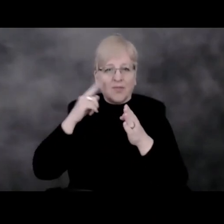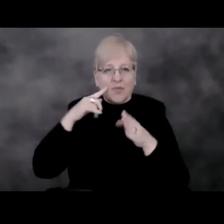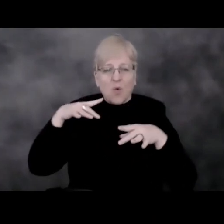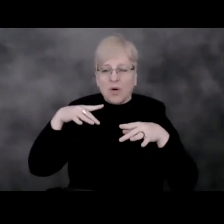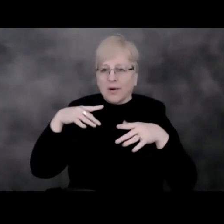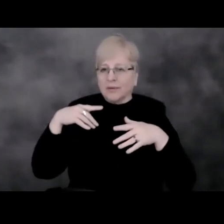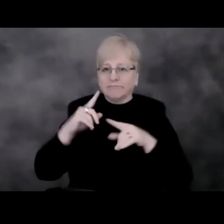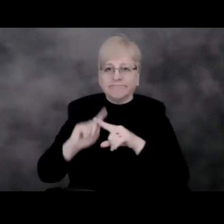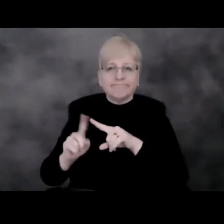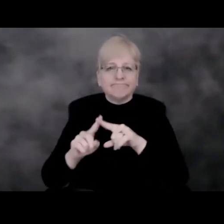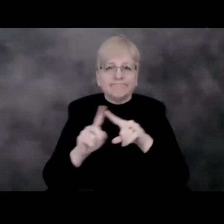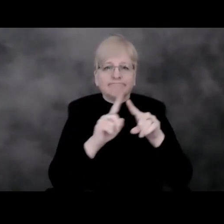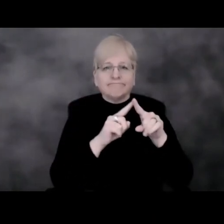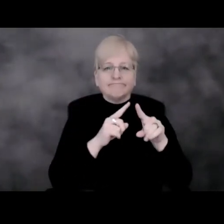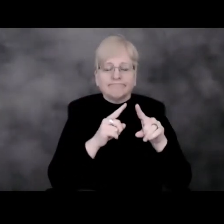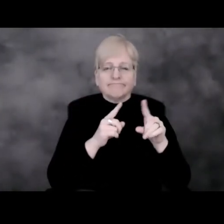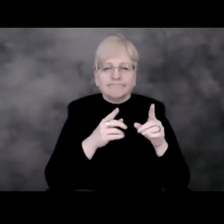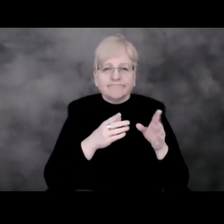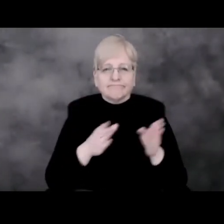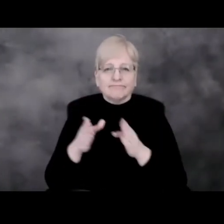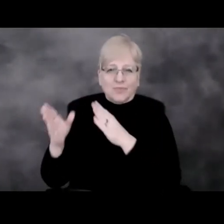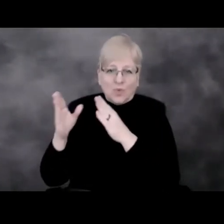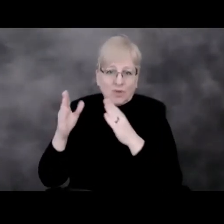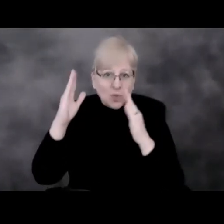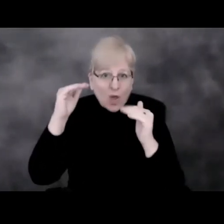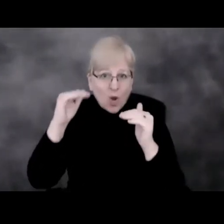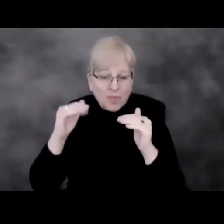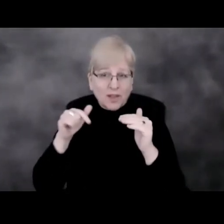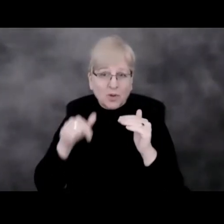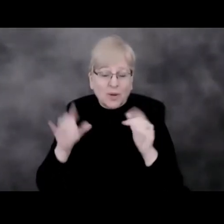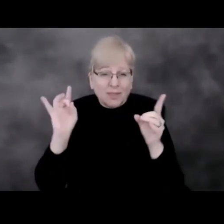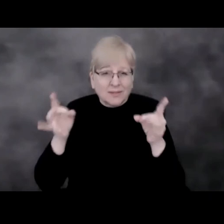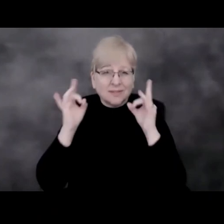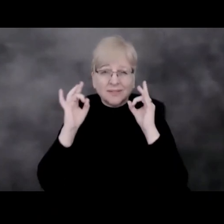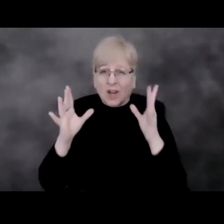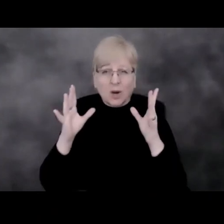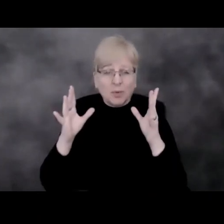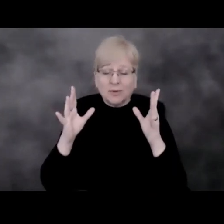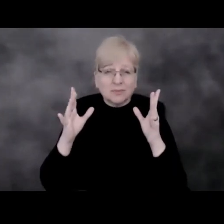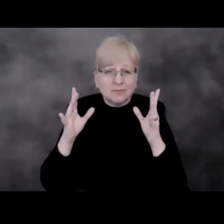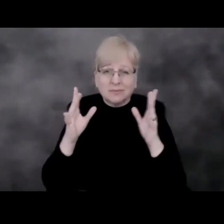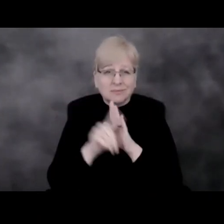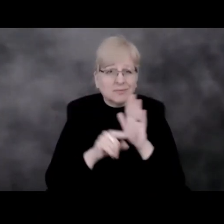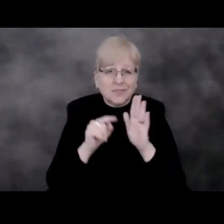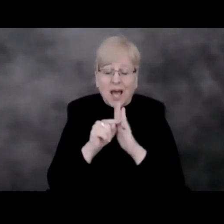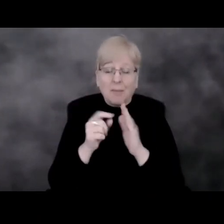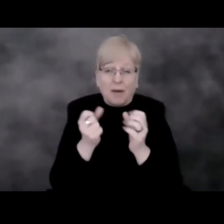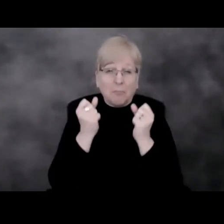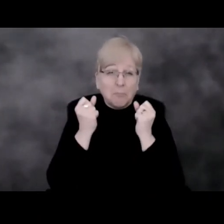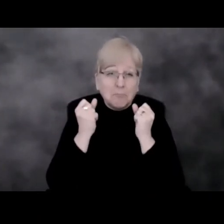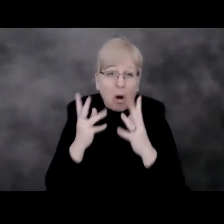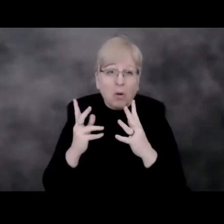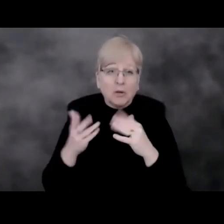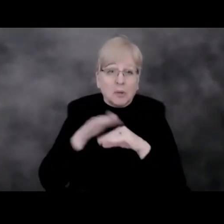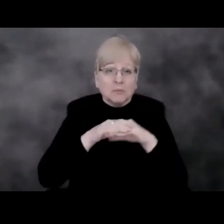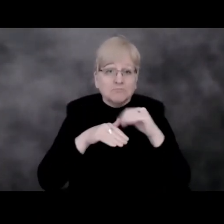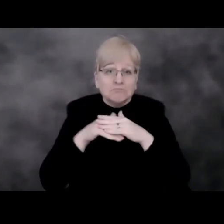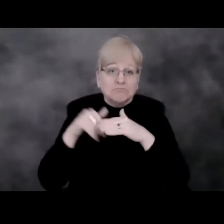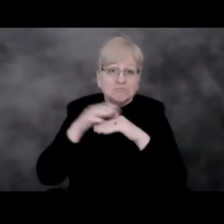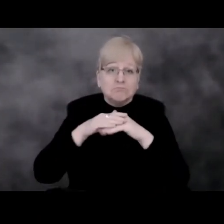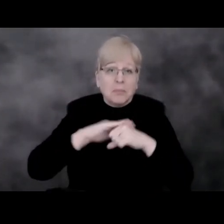ways we hope that in this terrible pernicious time of multiple pandemics, that